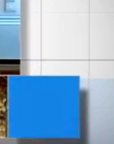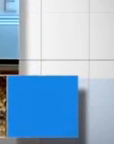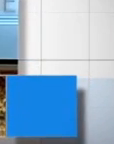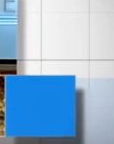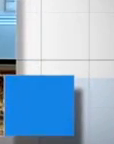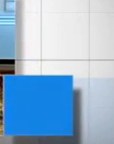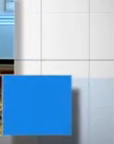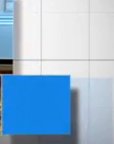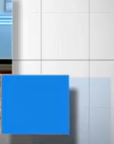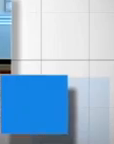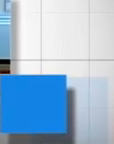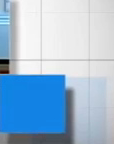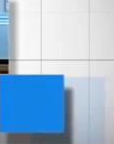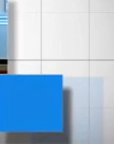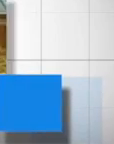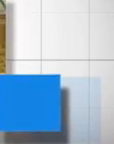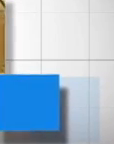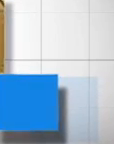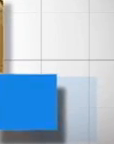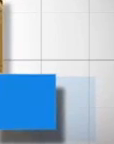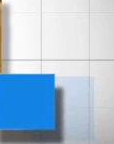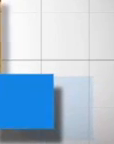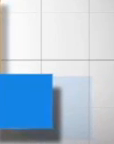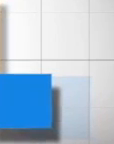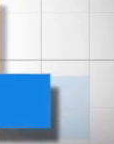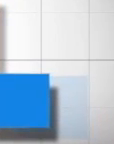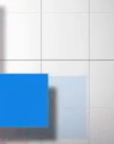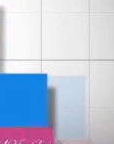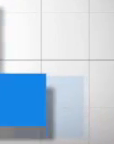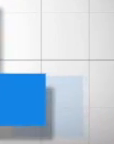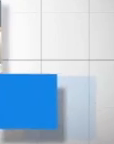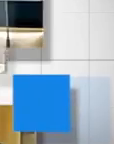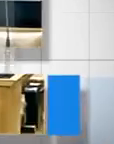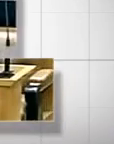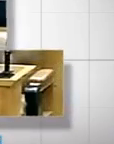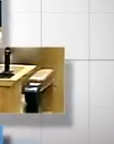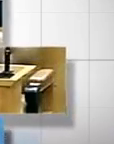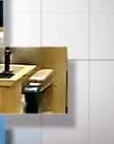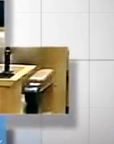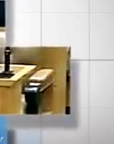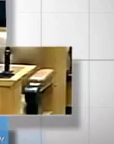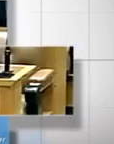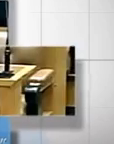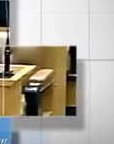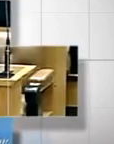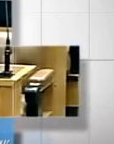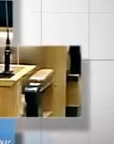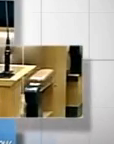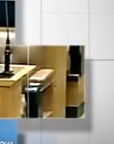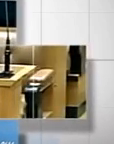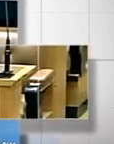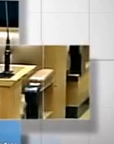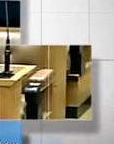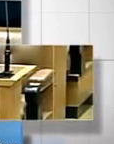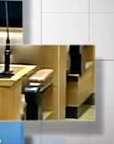Gordhan's 2014-15 budget policy statement. We have to work together to radically change our economy. This means working with our